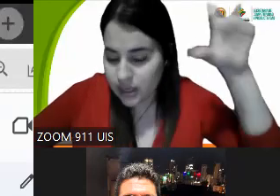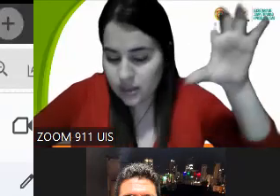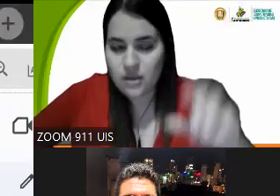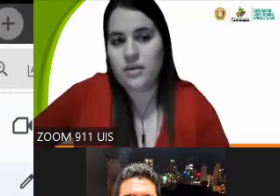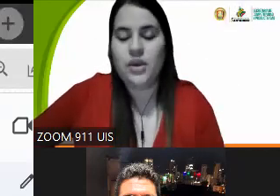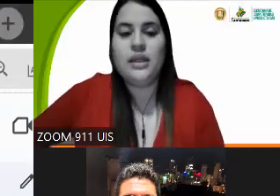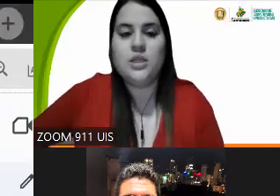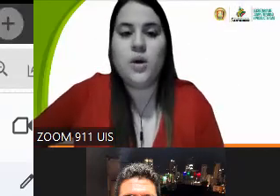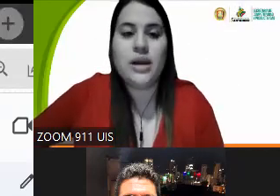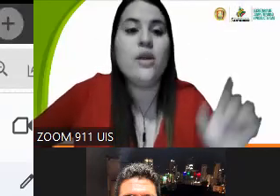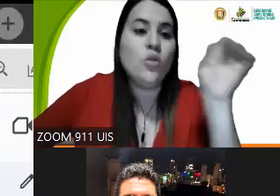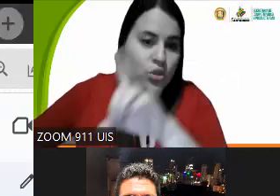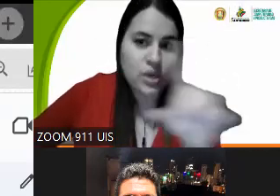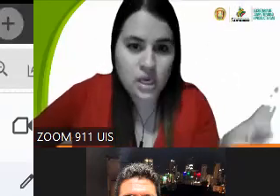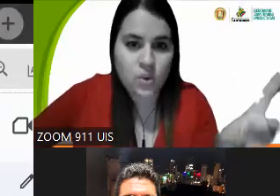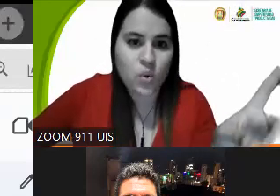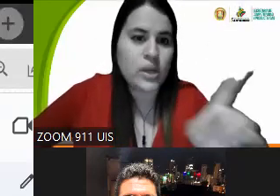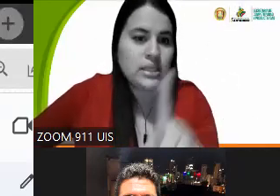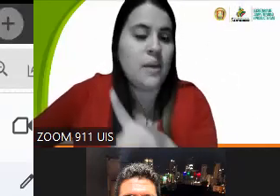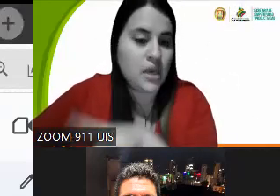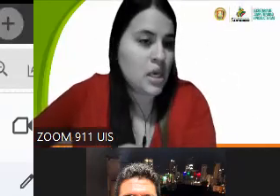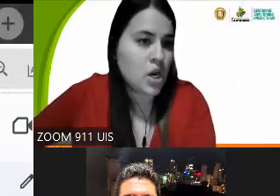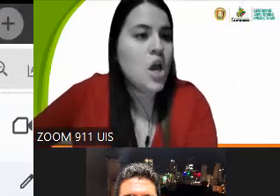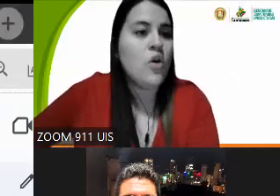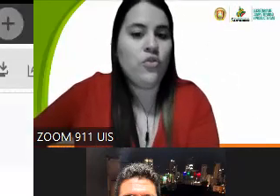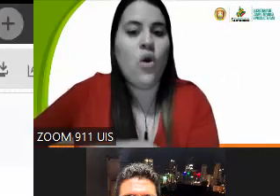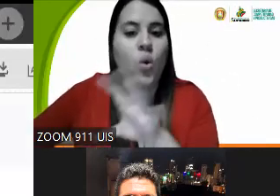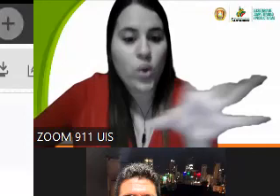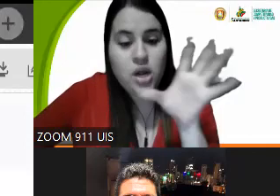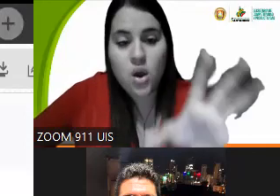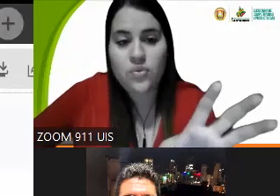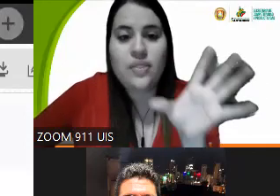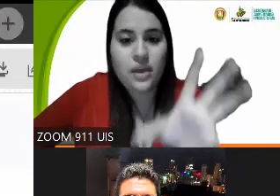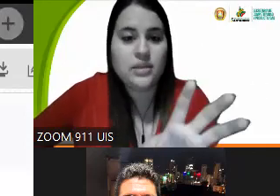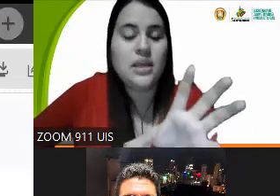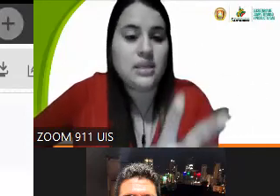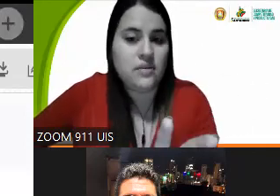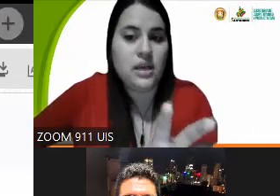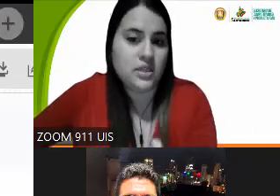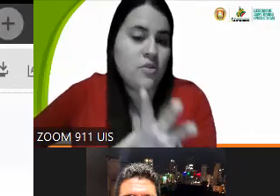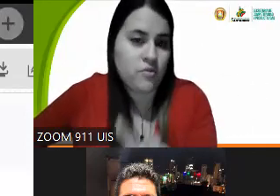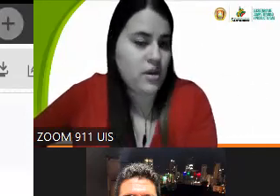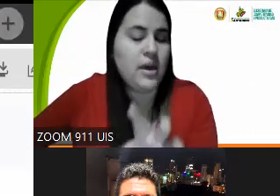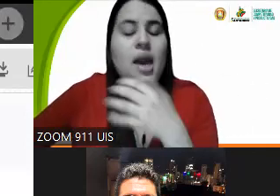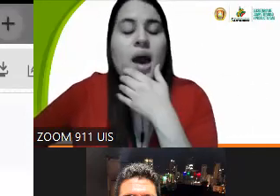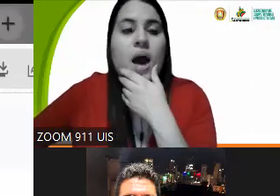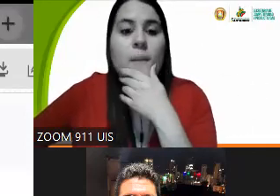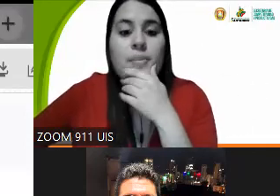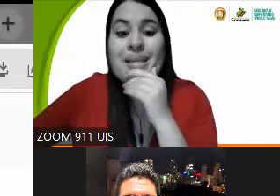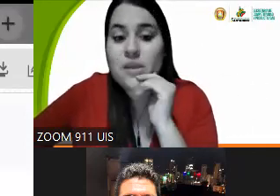heading, like in this part, and also he wrote his name here. So we know that this activity is from